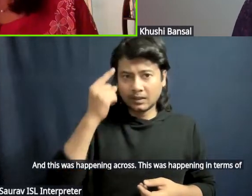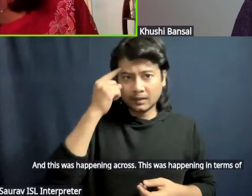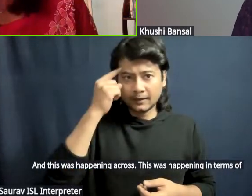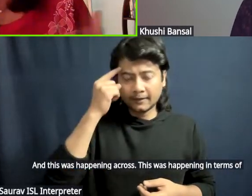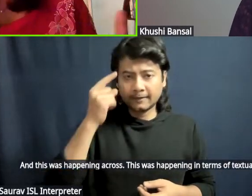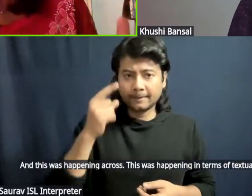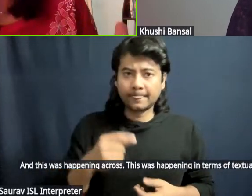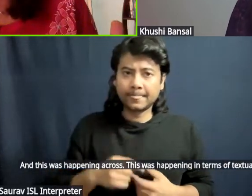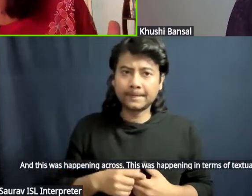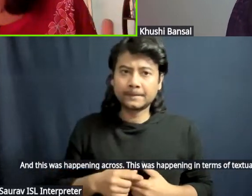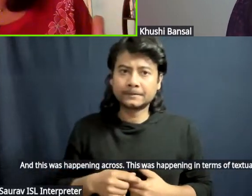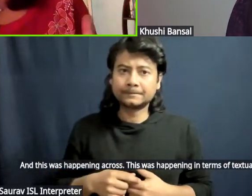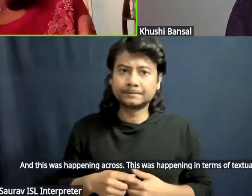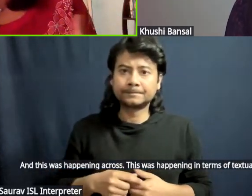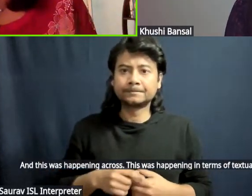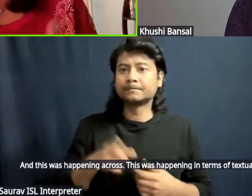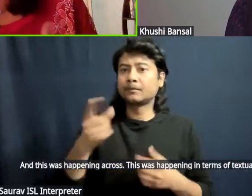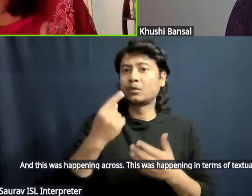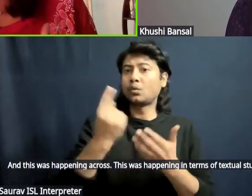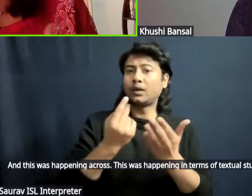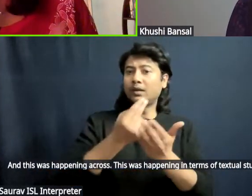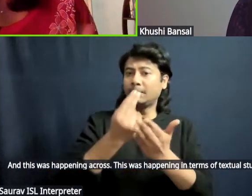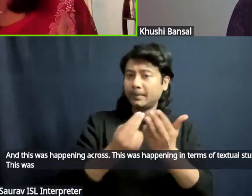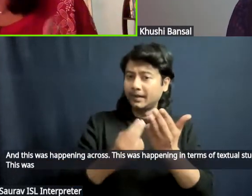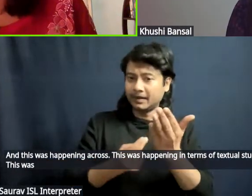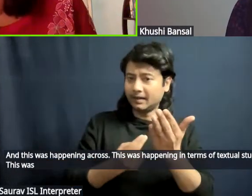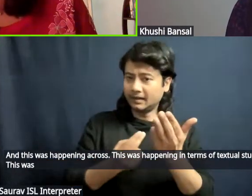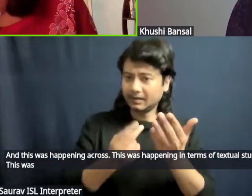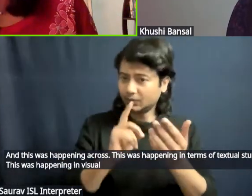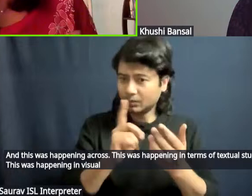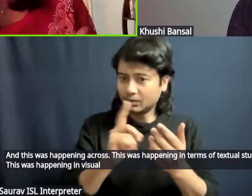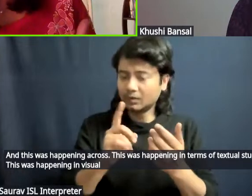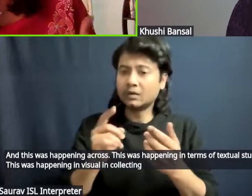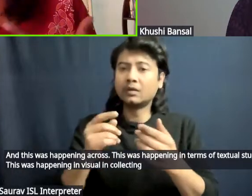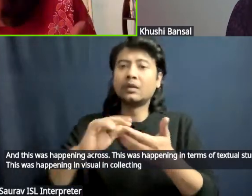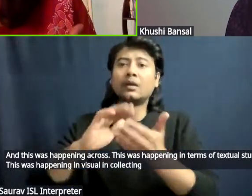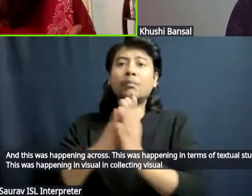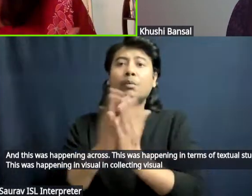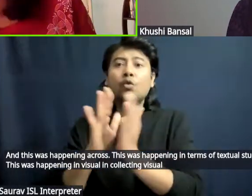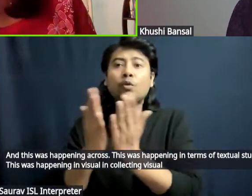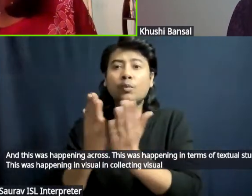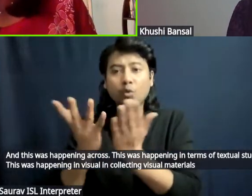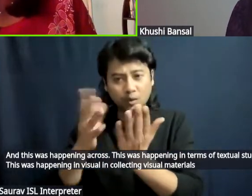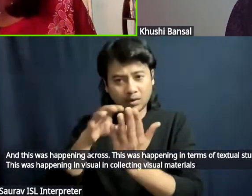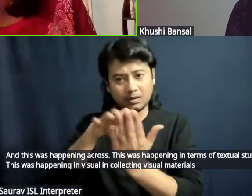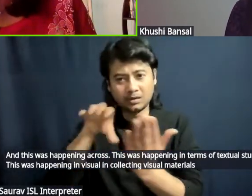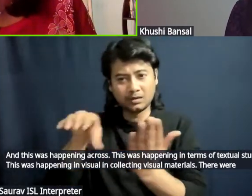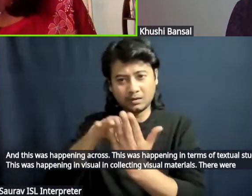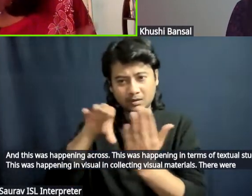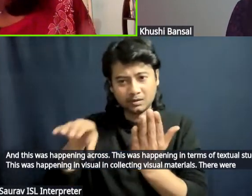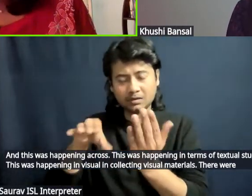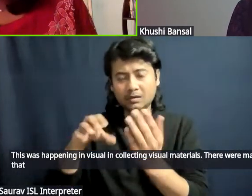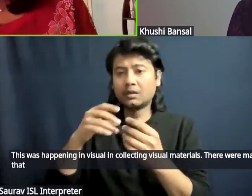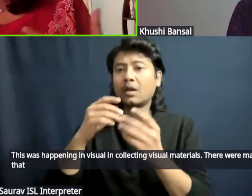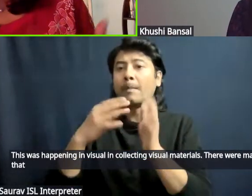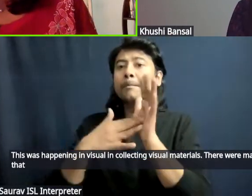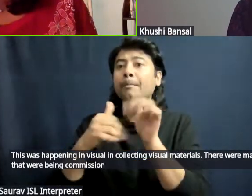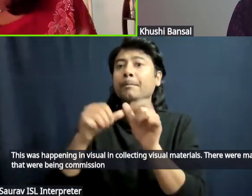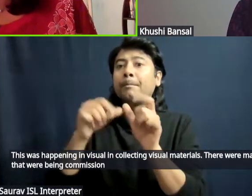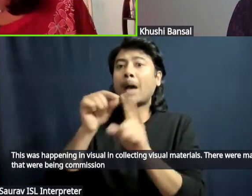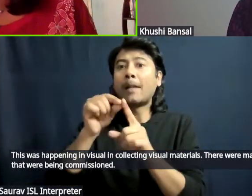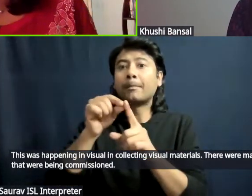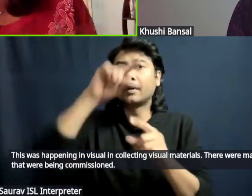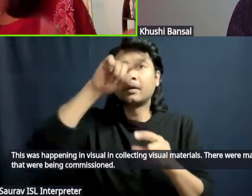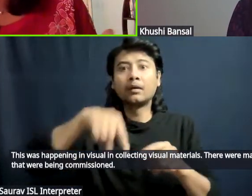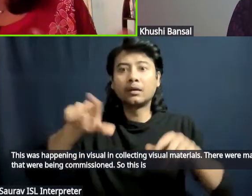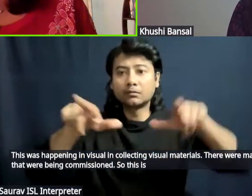um, textual studies. This was happening in collecting visual materials. There were maps that were being commissioned. So this is a